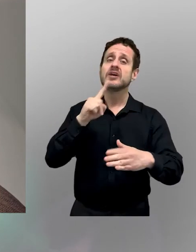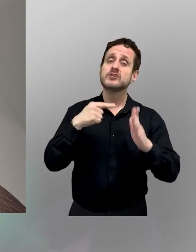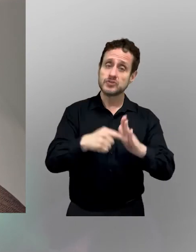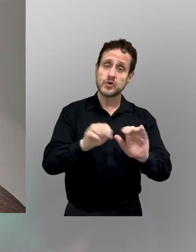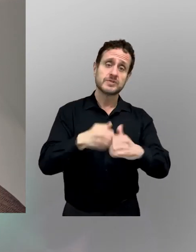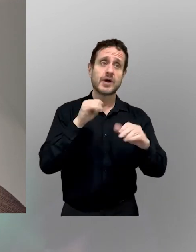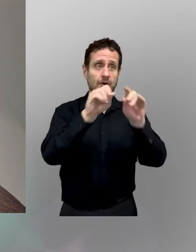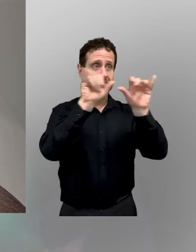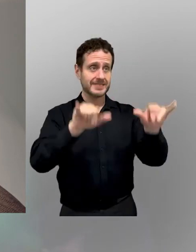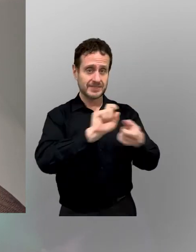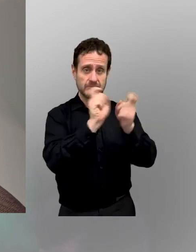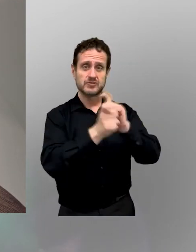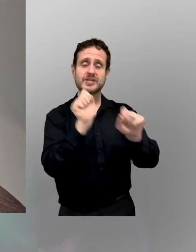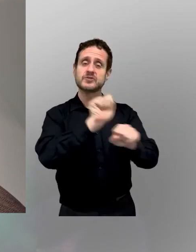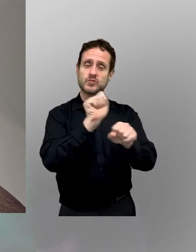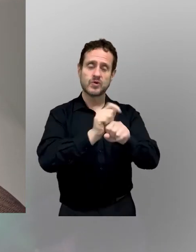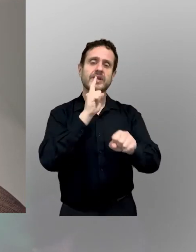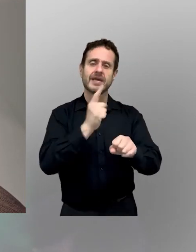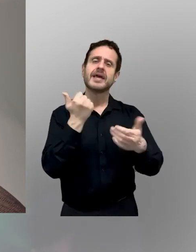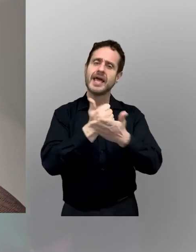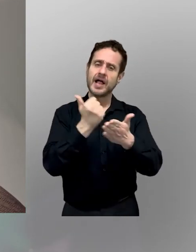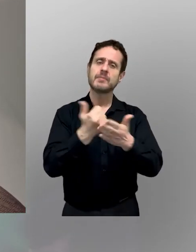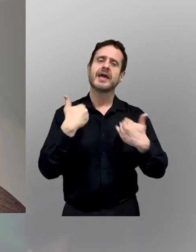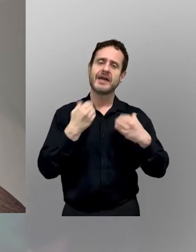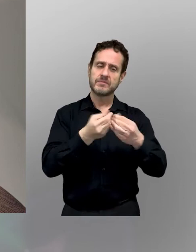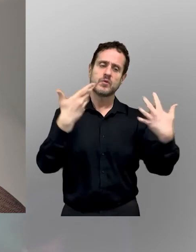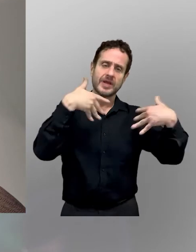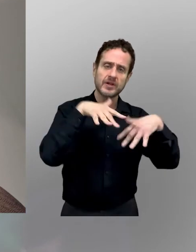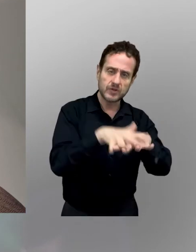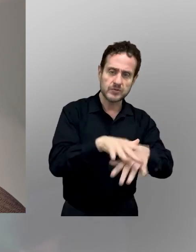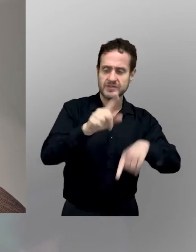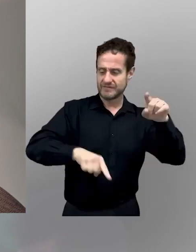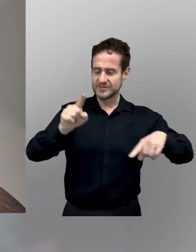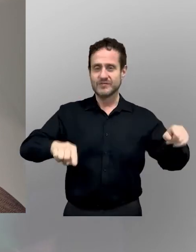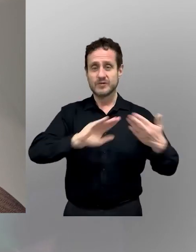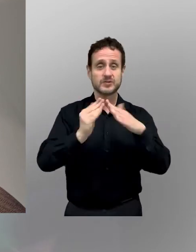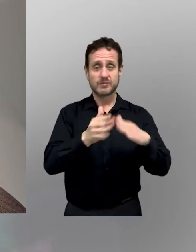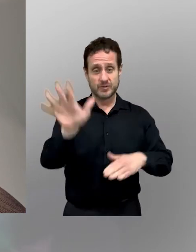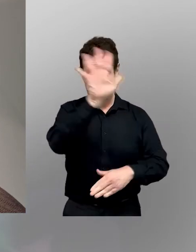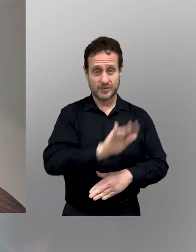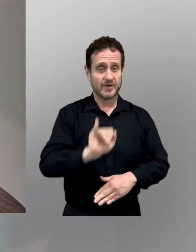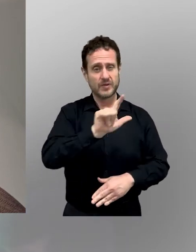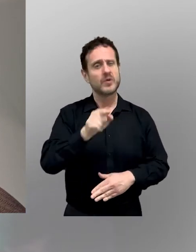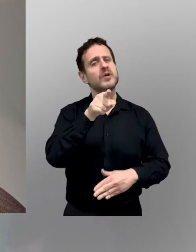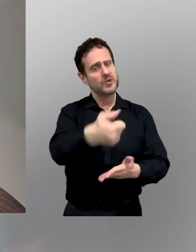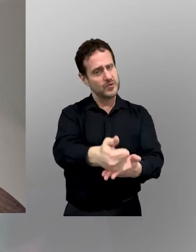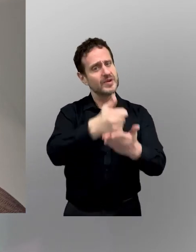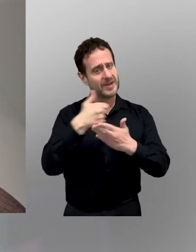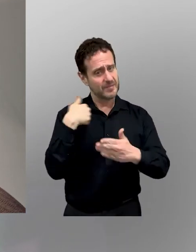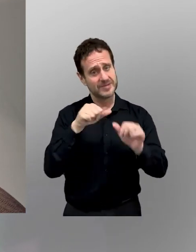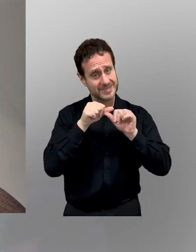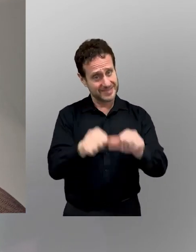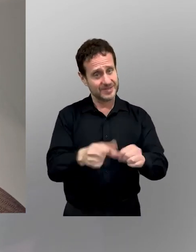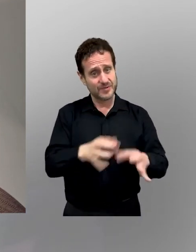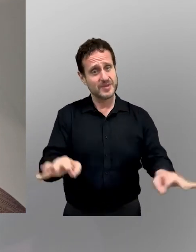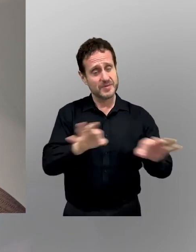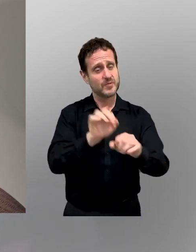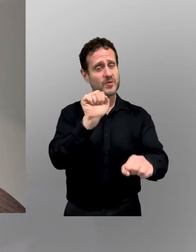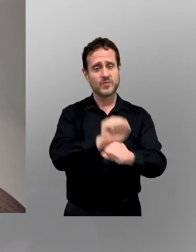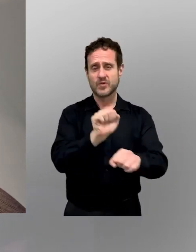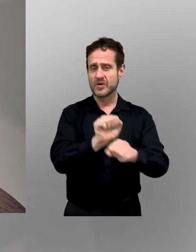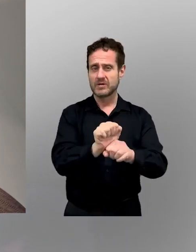can be a foundation for more inclusive and diverse communities throughout Illinois. You can help us continue this important